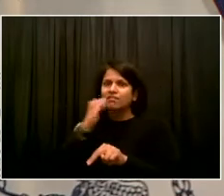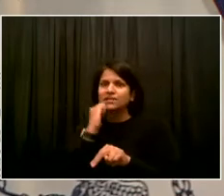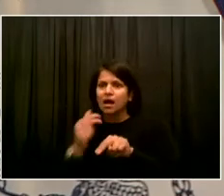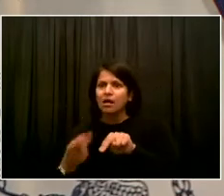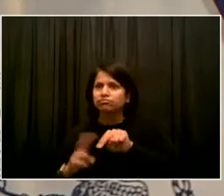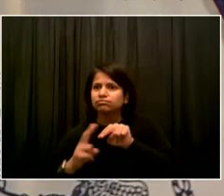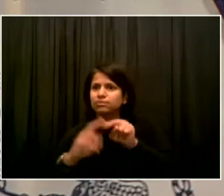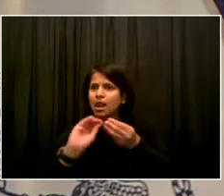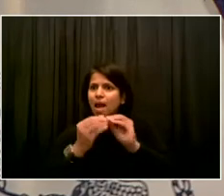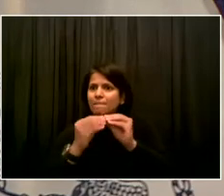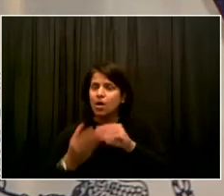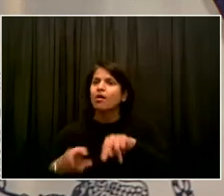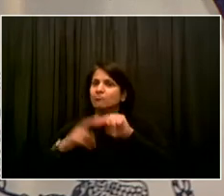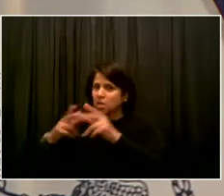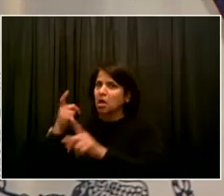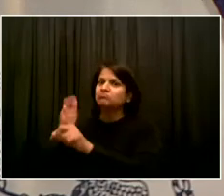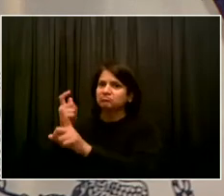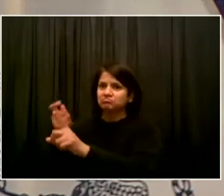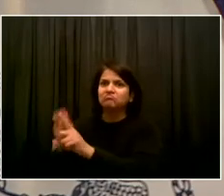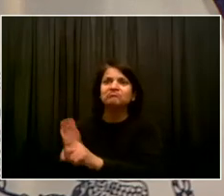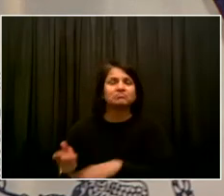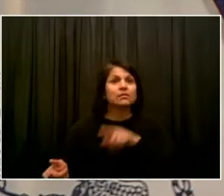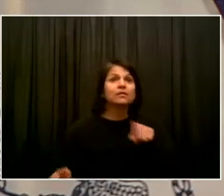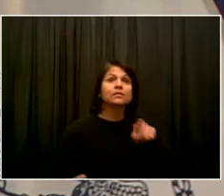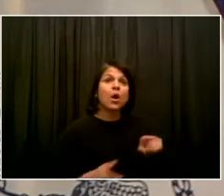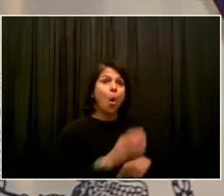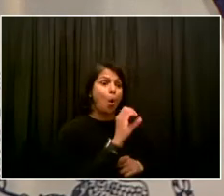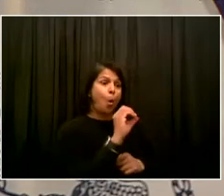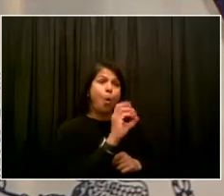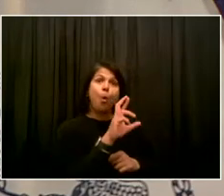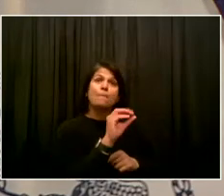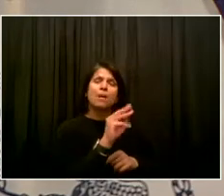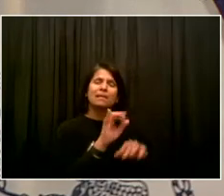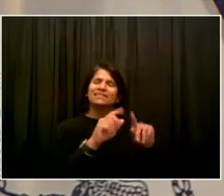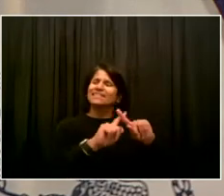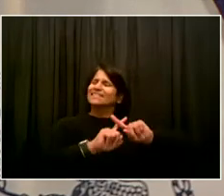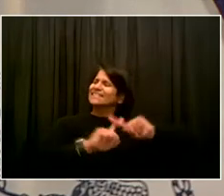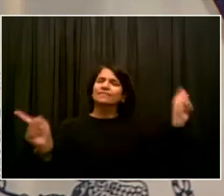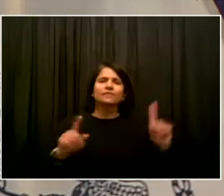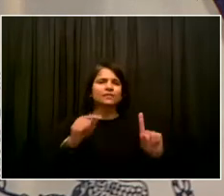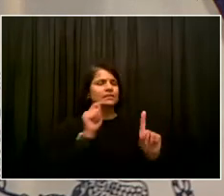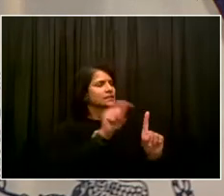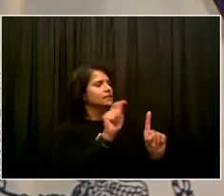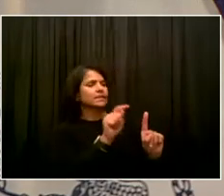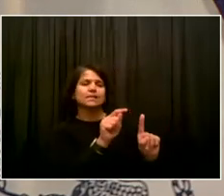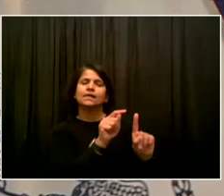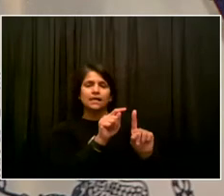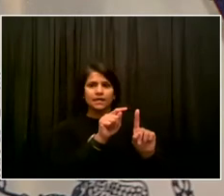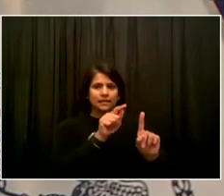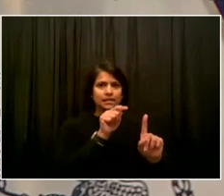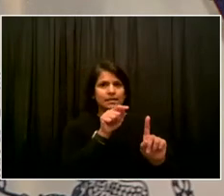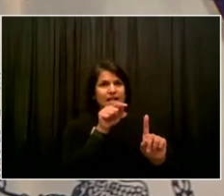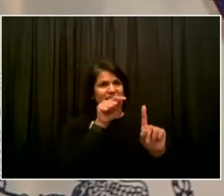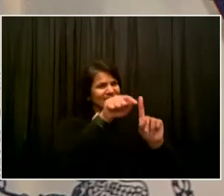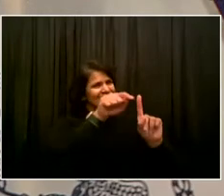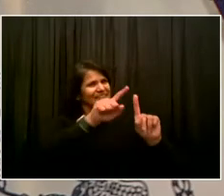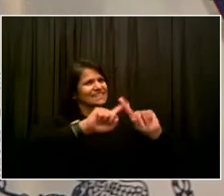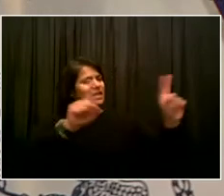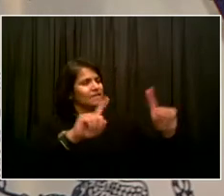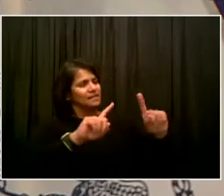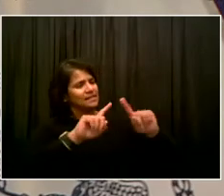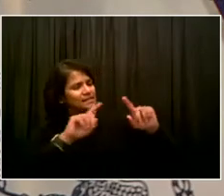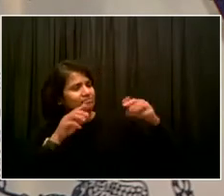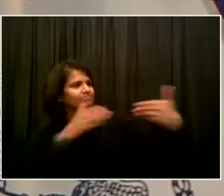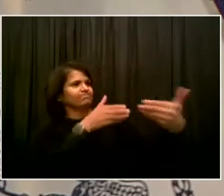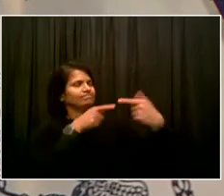other variants in ways that in some ways make it more manageable. We take all the information we've learned, all the experience we've had, listen to